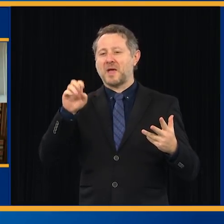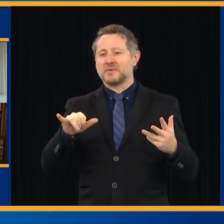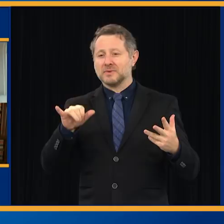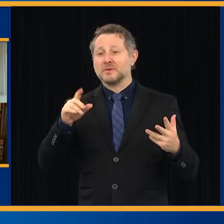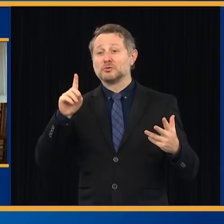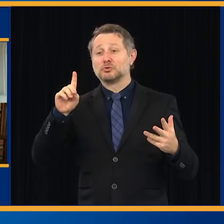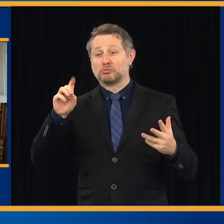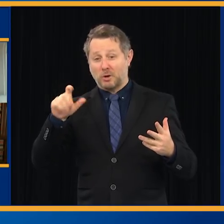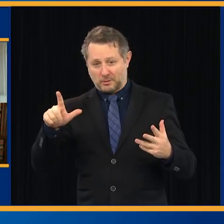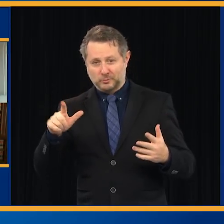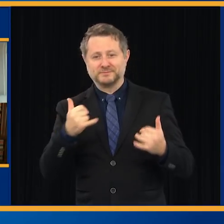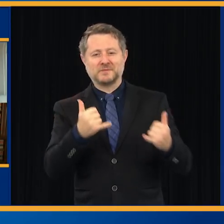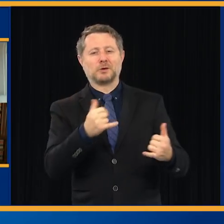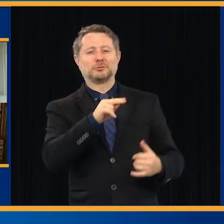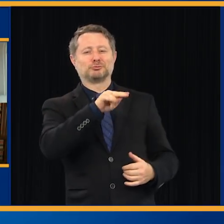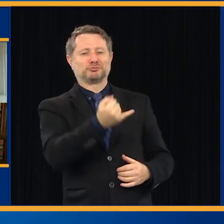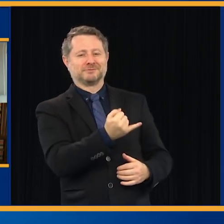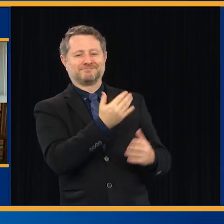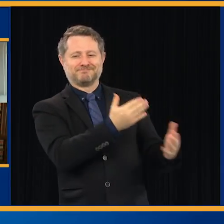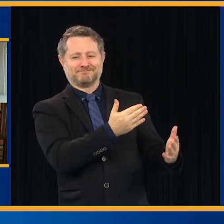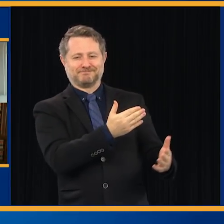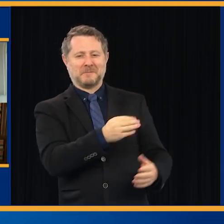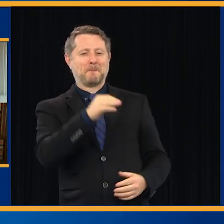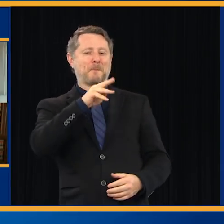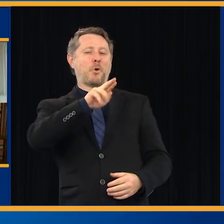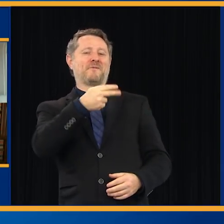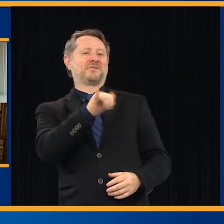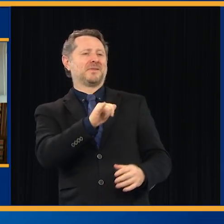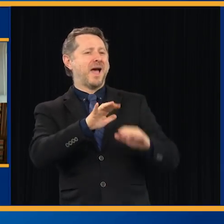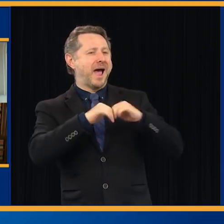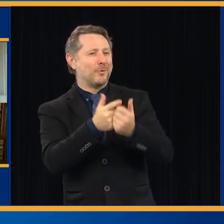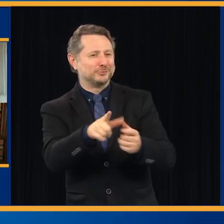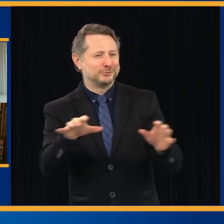Jersey, Governor Phil Murphy. How are you, Governor Murphy?